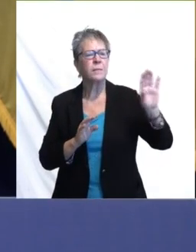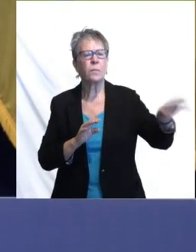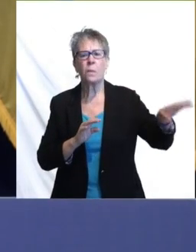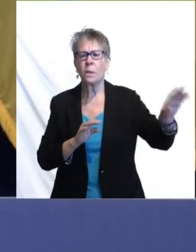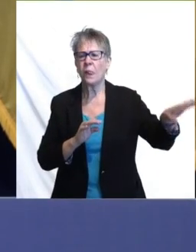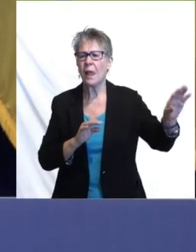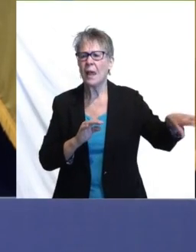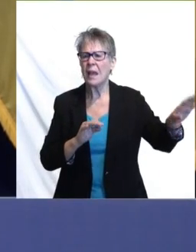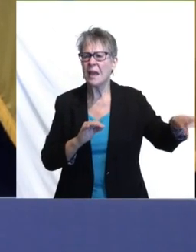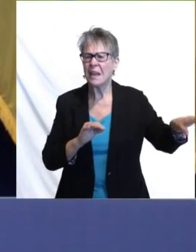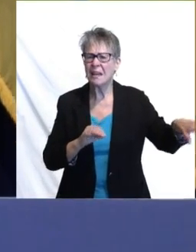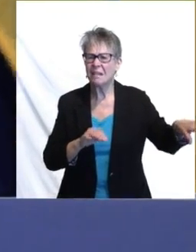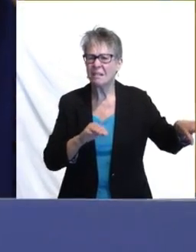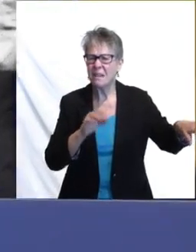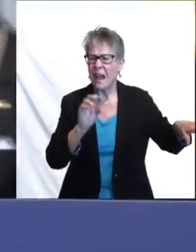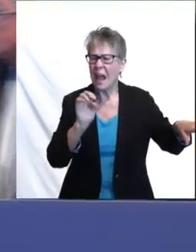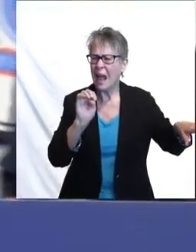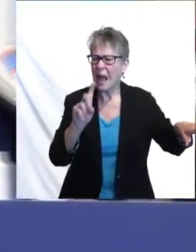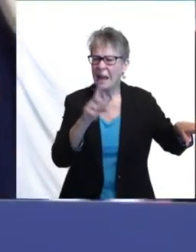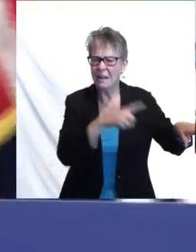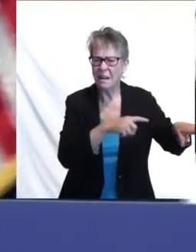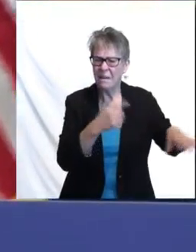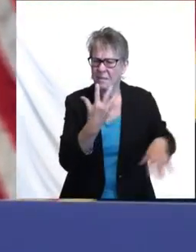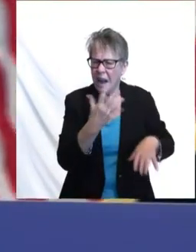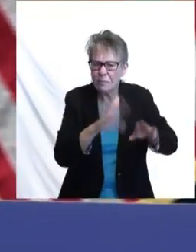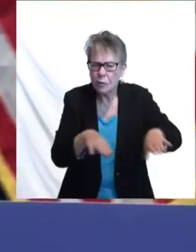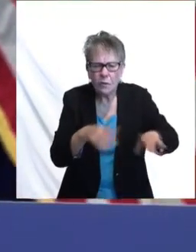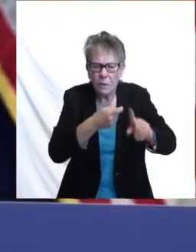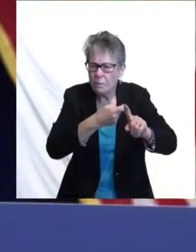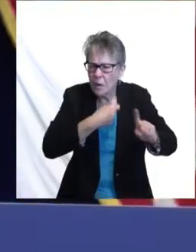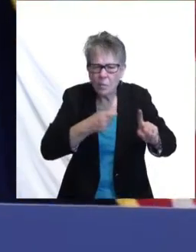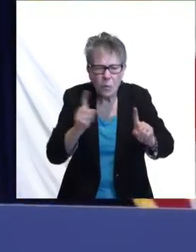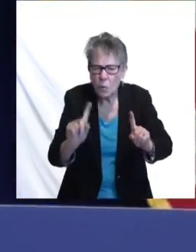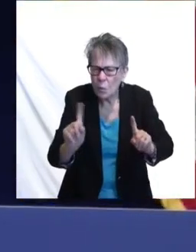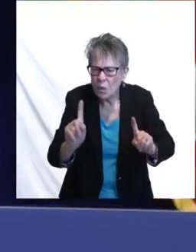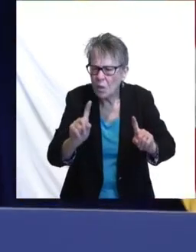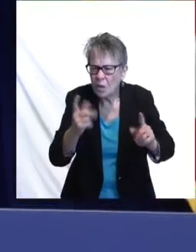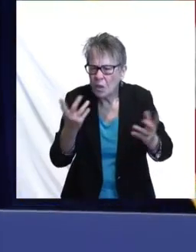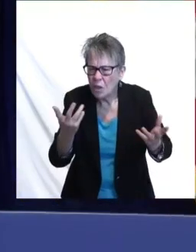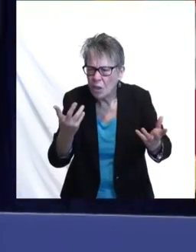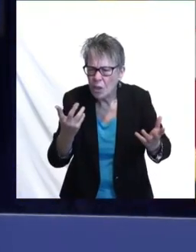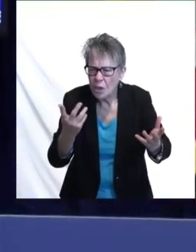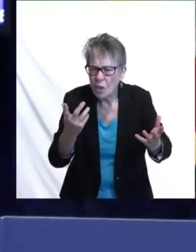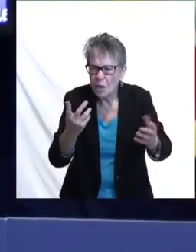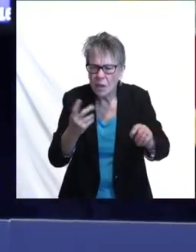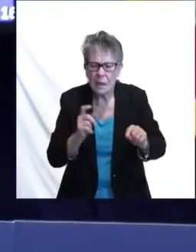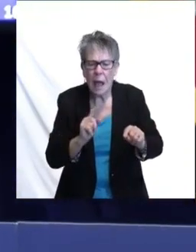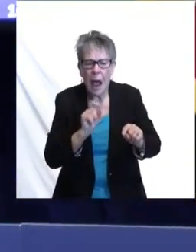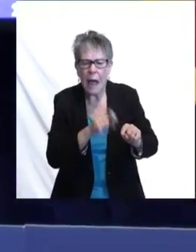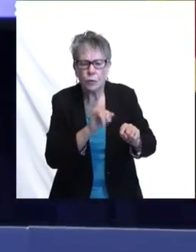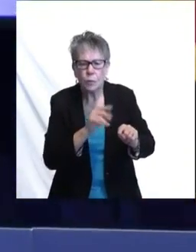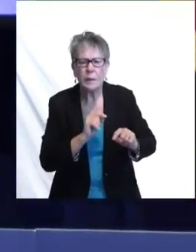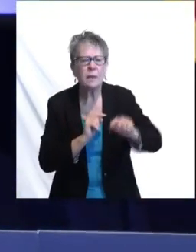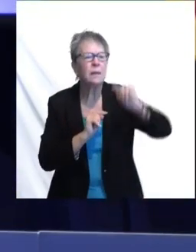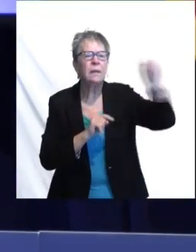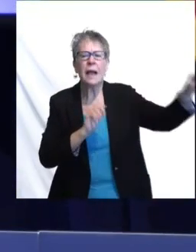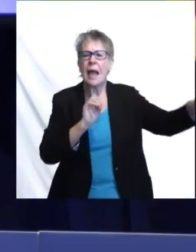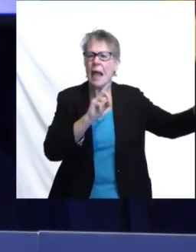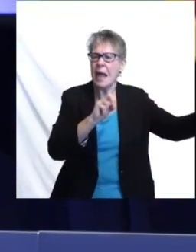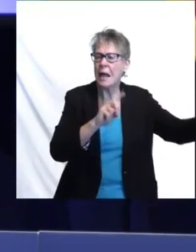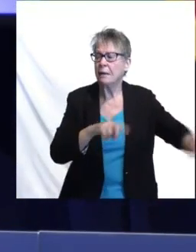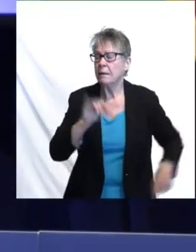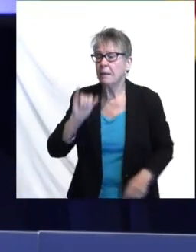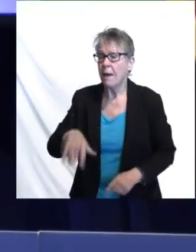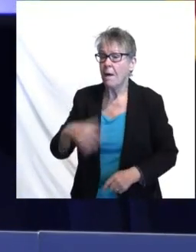multi-inflammatory syndrome kids are? Yeah, and I'll let Ed weigh in also. It's spread throughout the state. There's